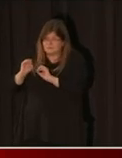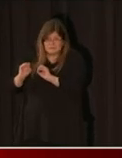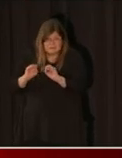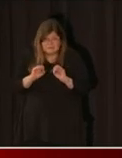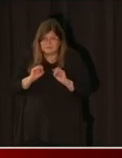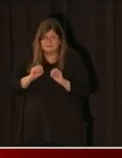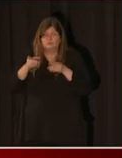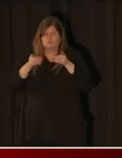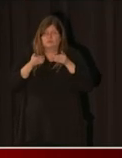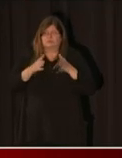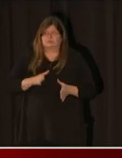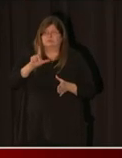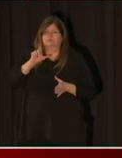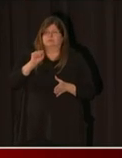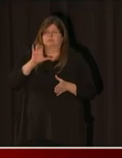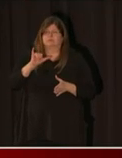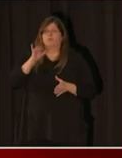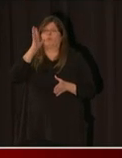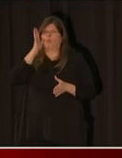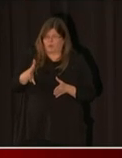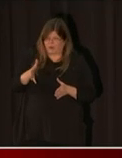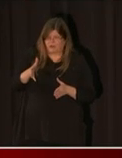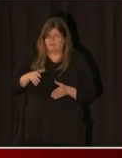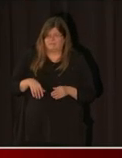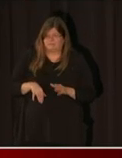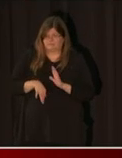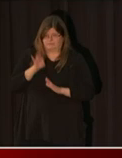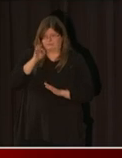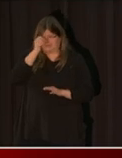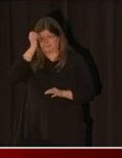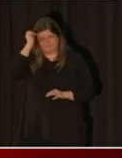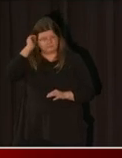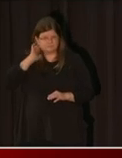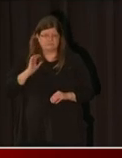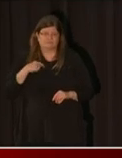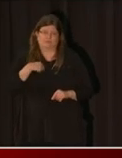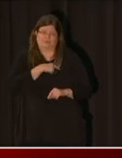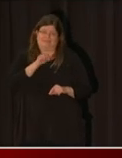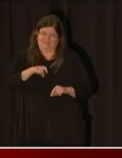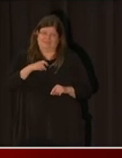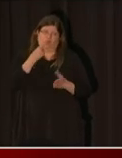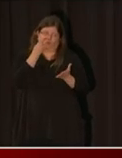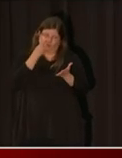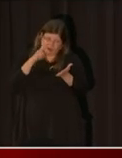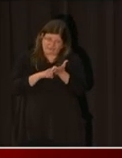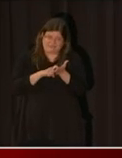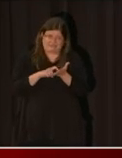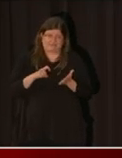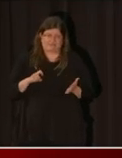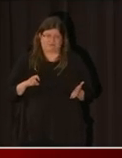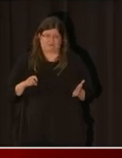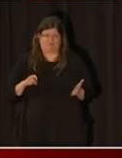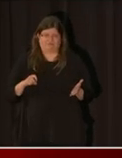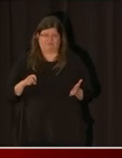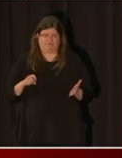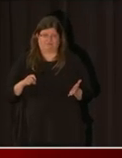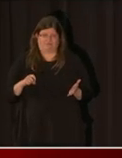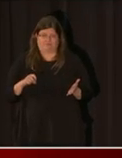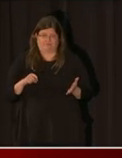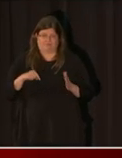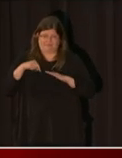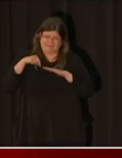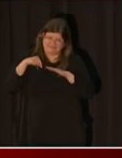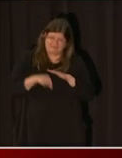And I think the reference there is largely to recognize that the level of comprehensive cleaning, the level